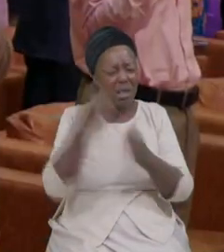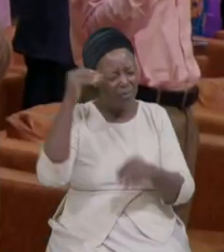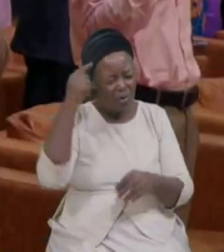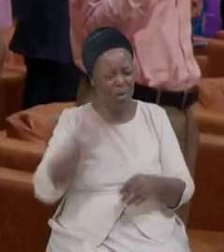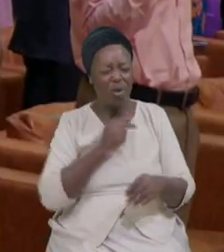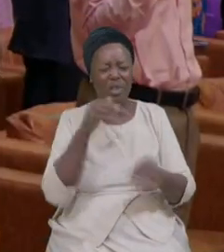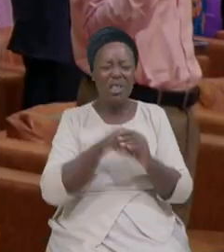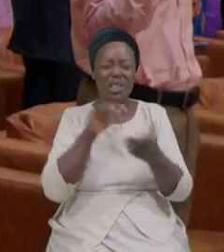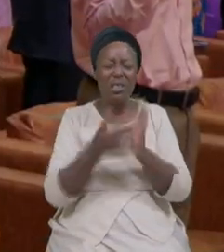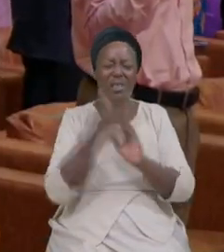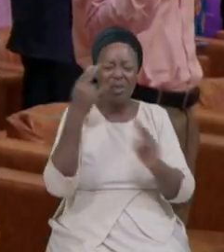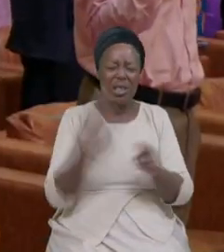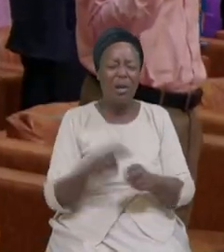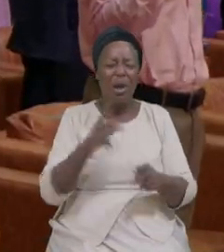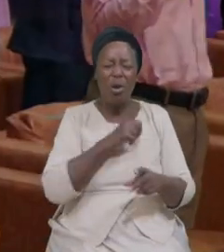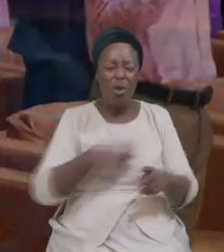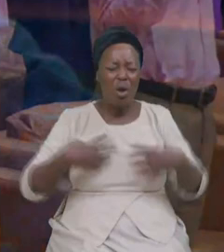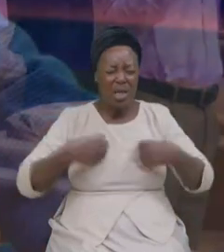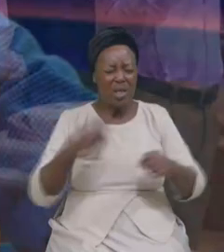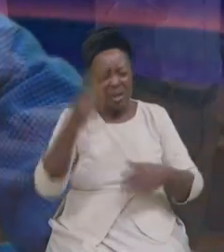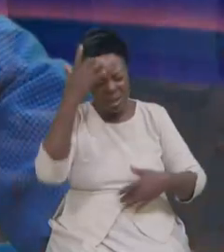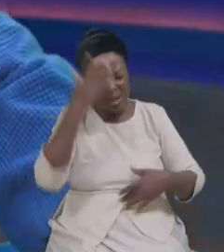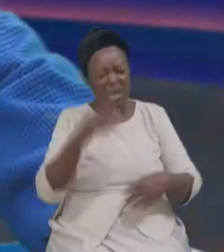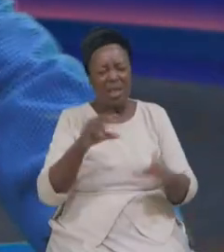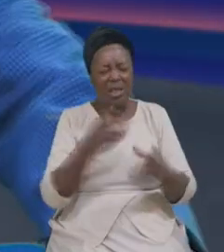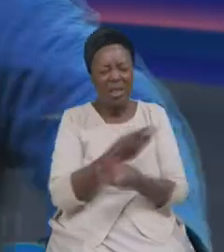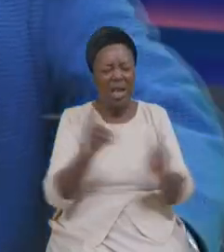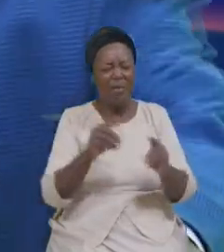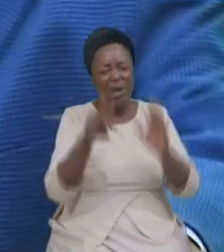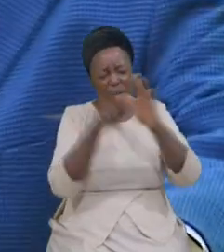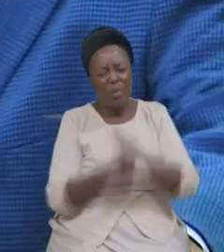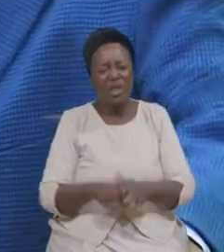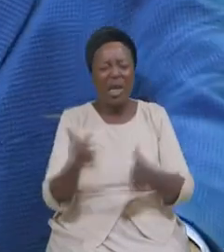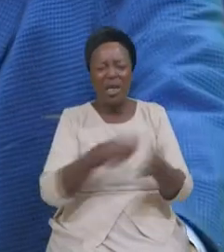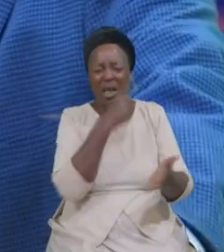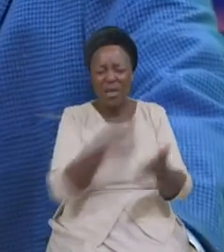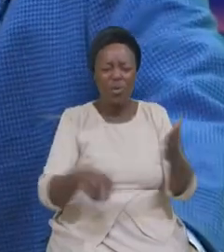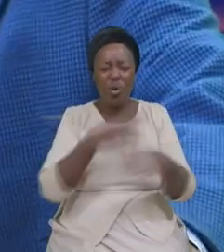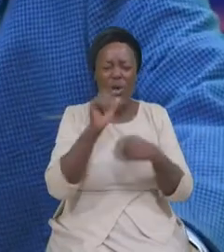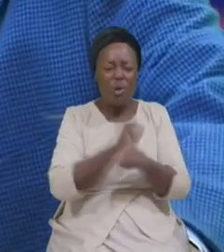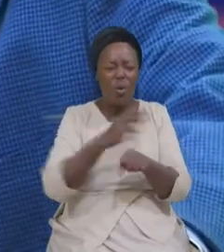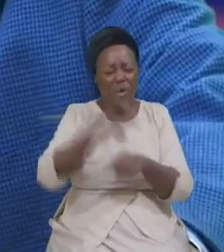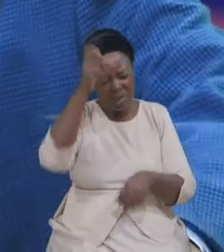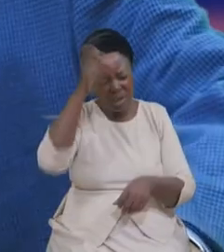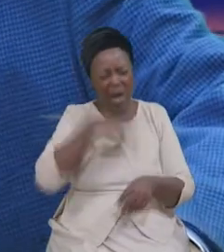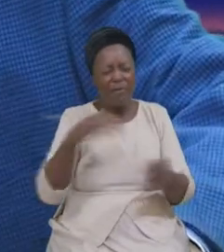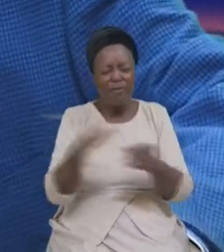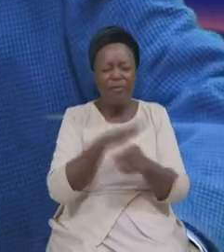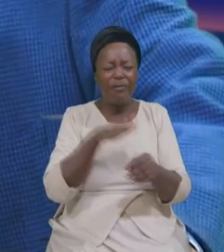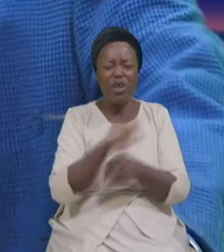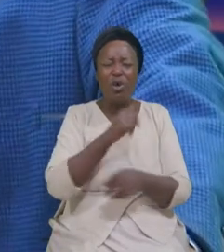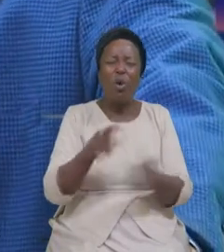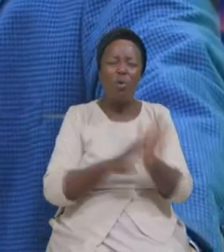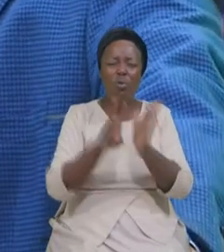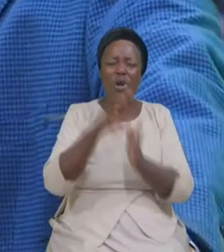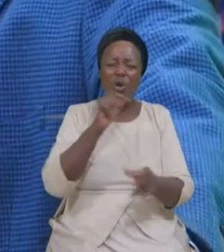sick, deliver the oppressed, cancel all those works of the devil, and fulfill your will, your word